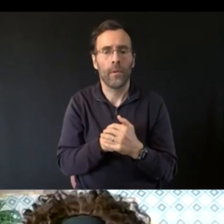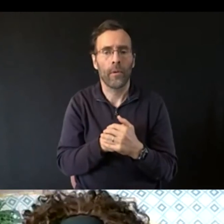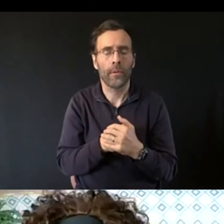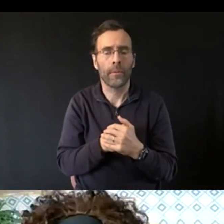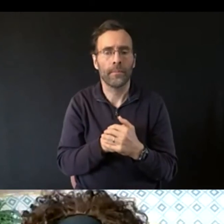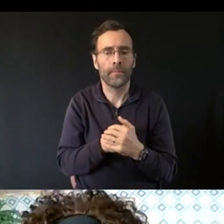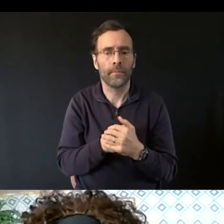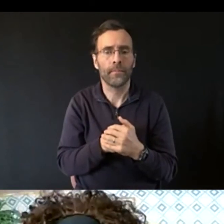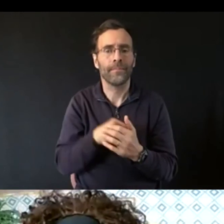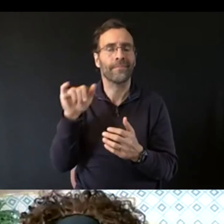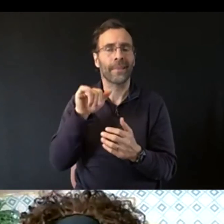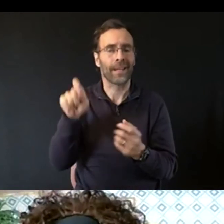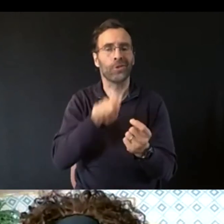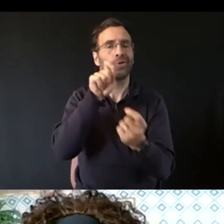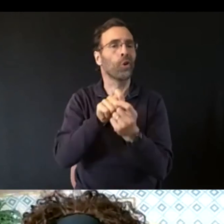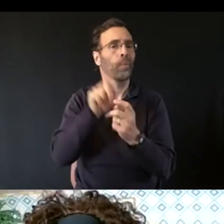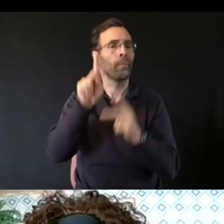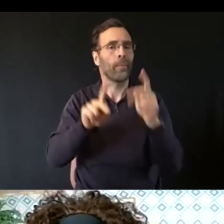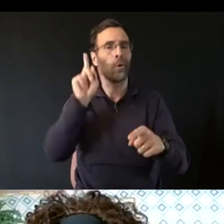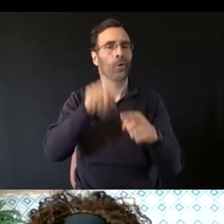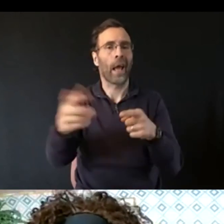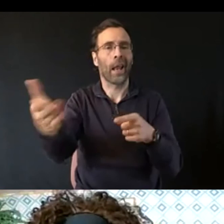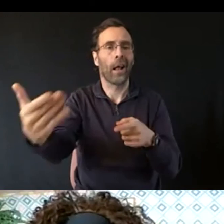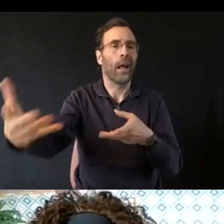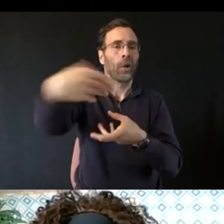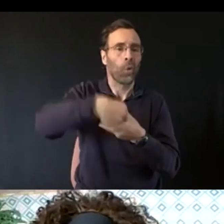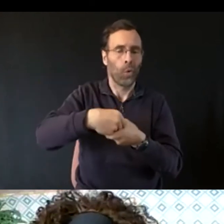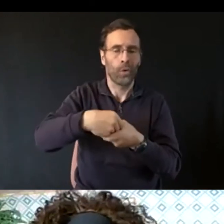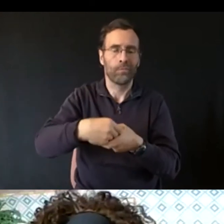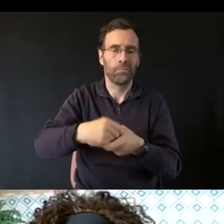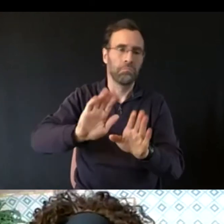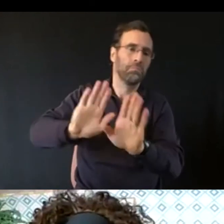you know, like certain people couldn't be included, or